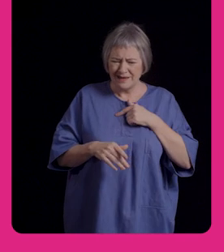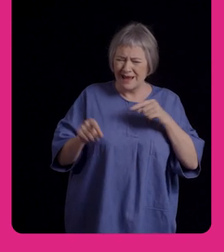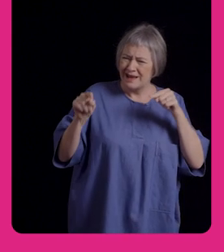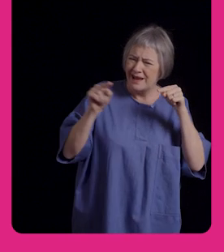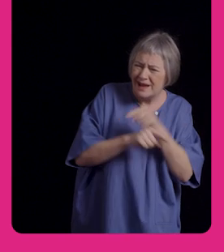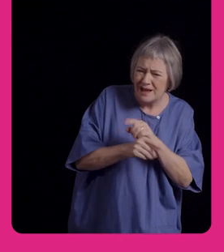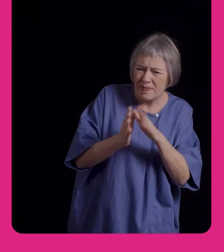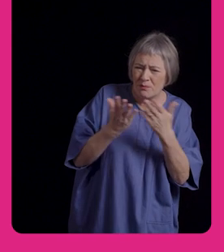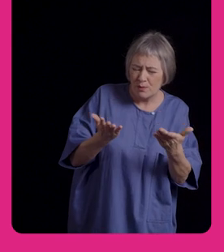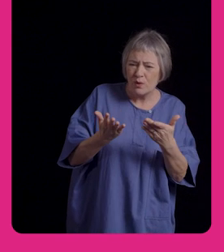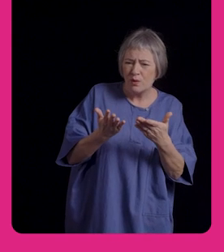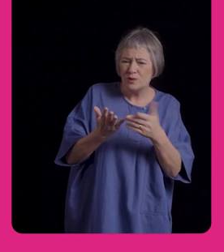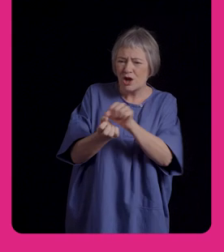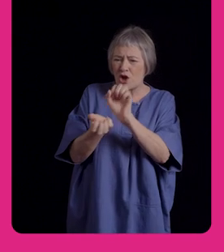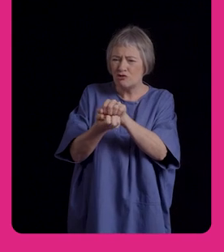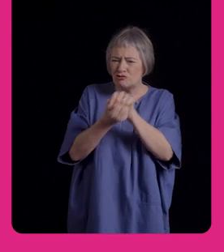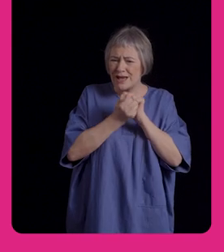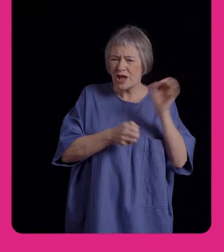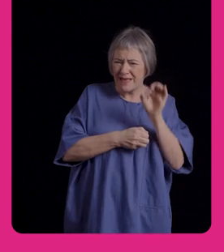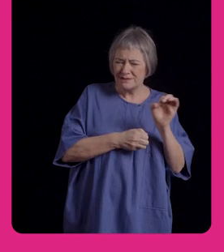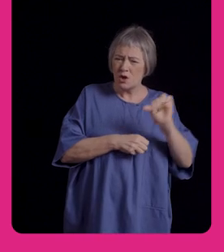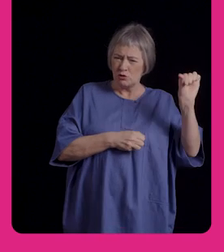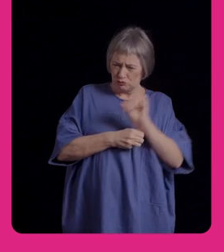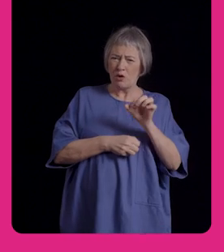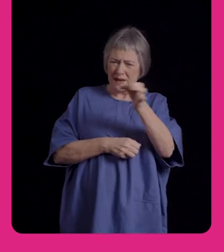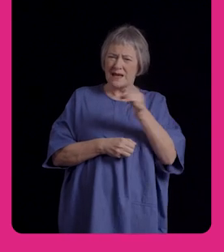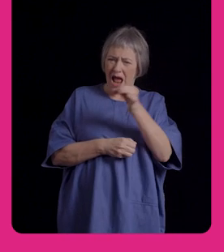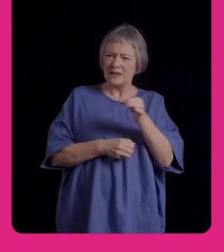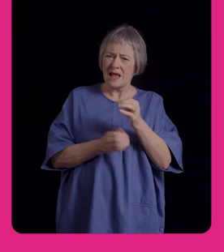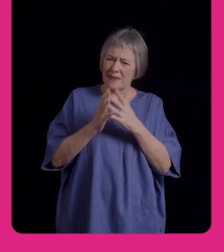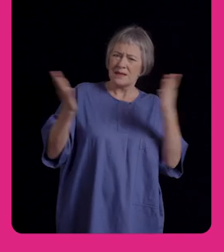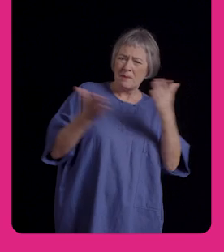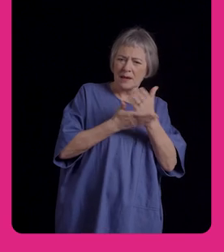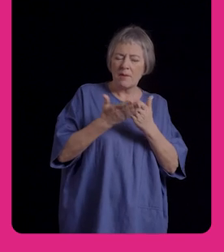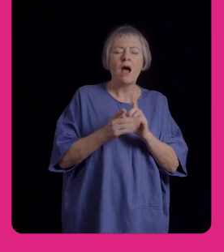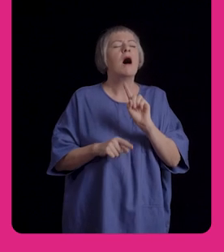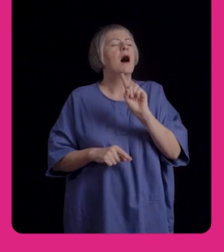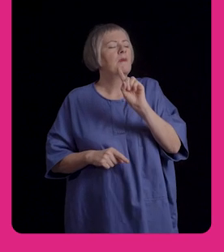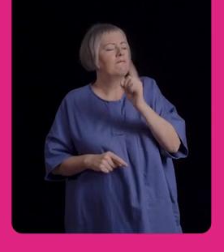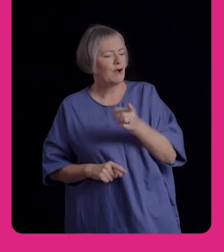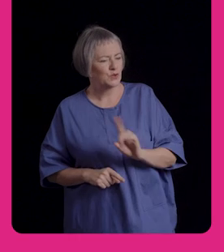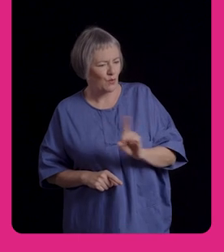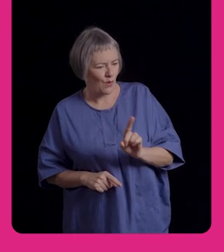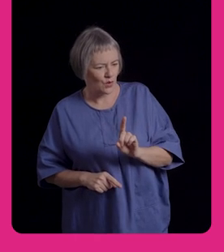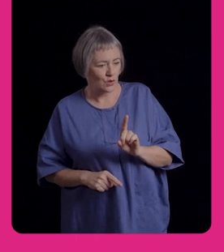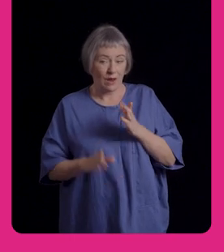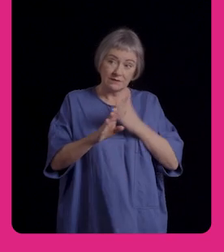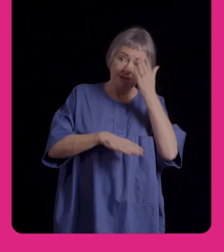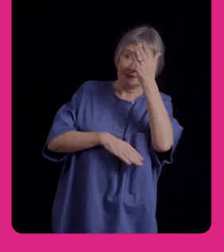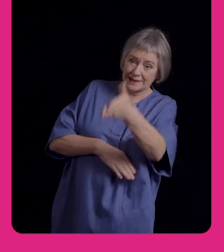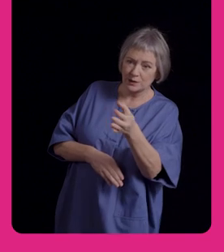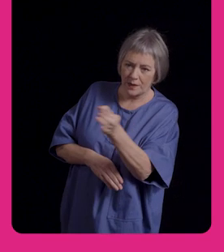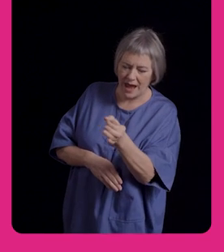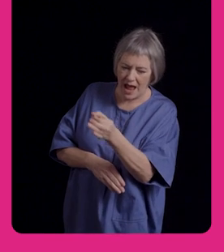book? Treasure Island? Isn't there meant to be an island? Isn't that one of the major parts? Yeah, so your first thing that you're getting to is you have to get to